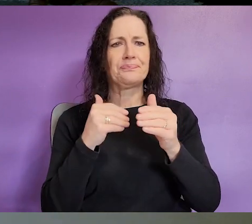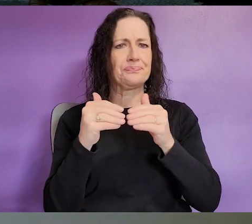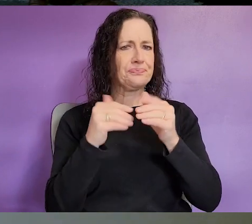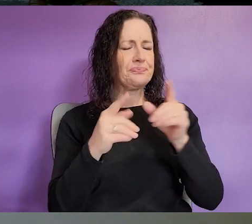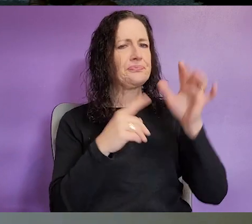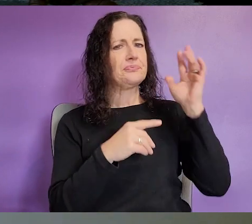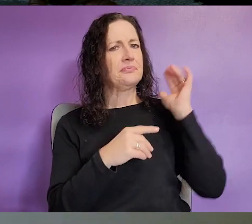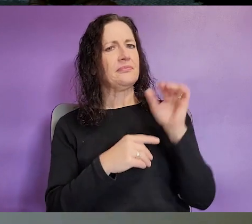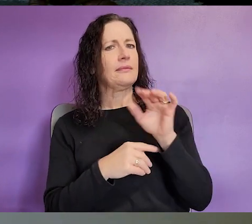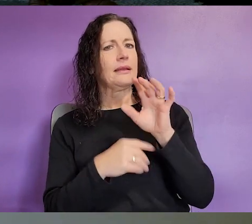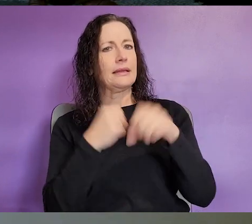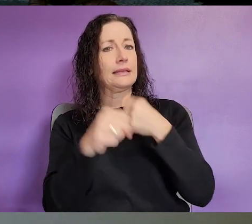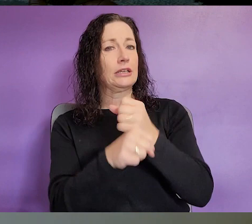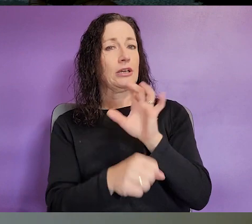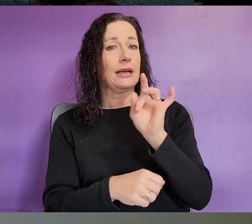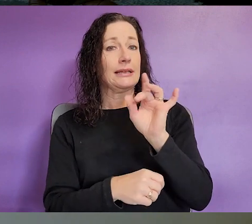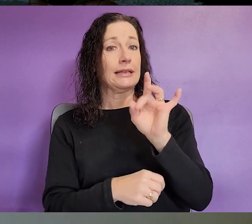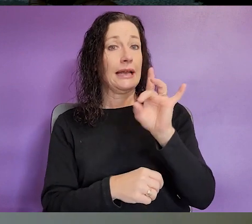1880,